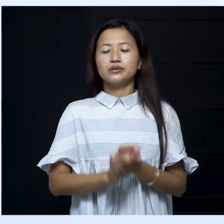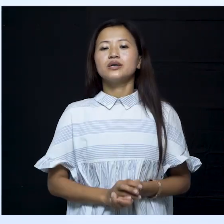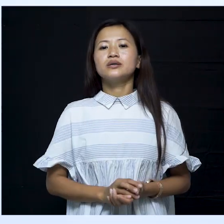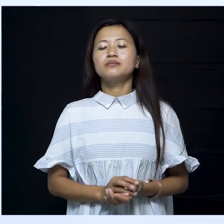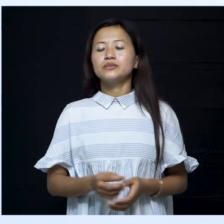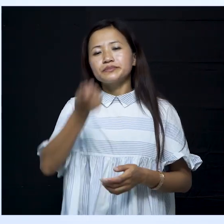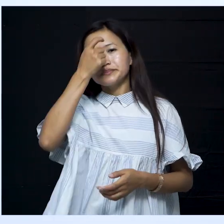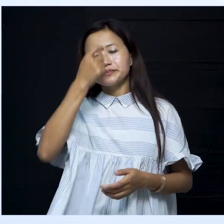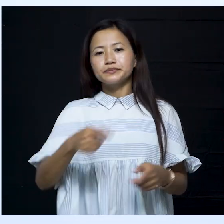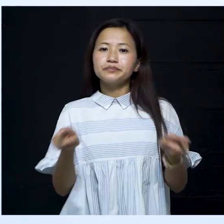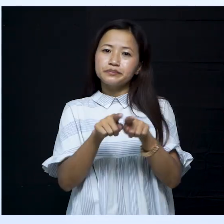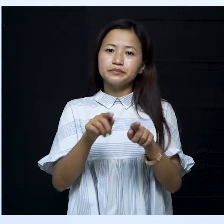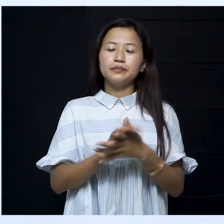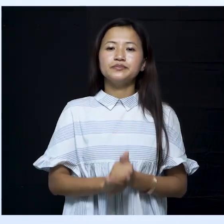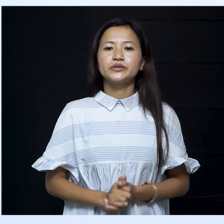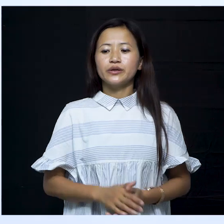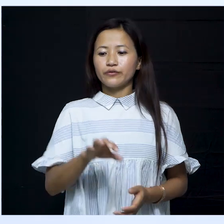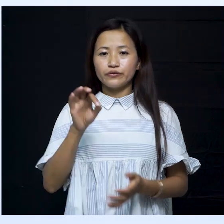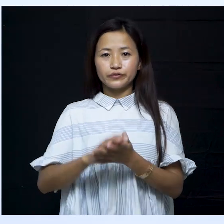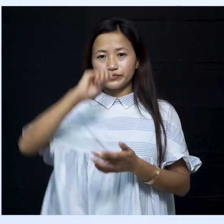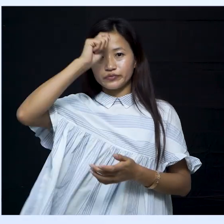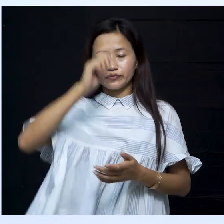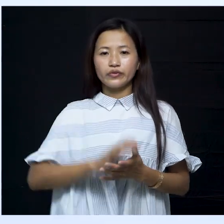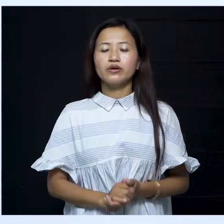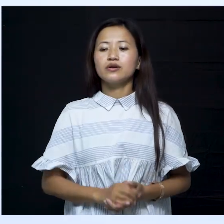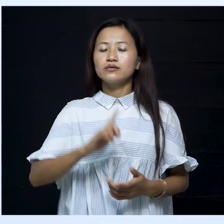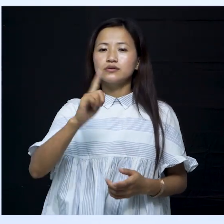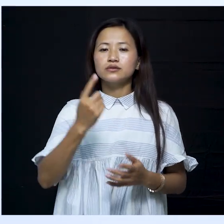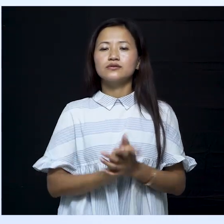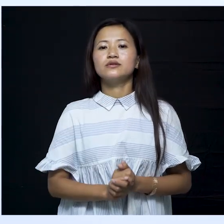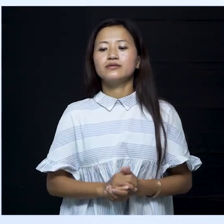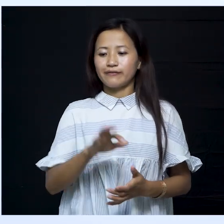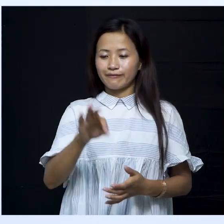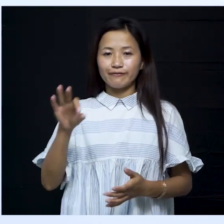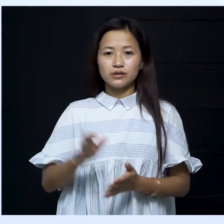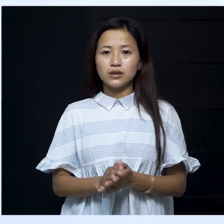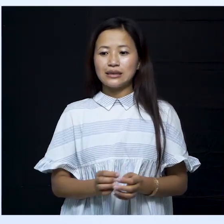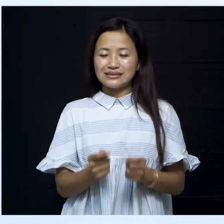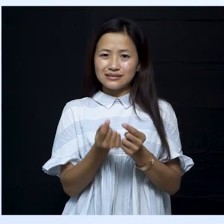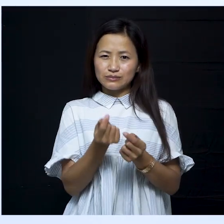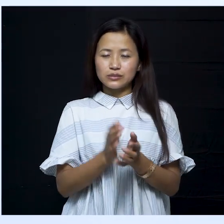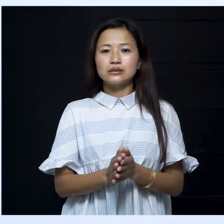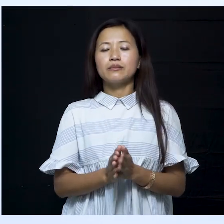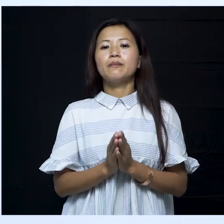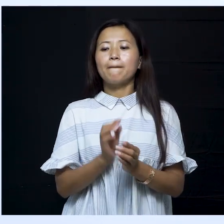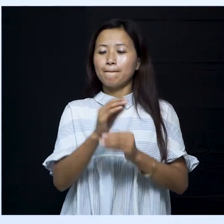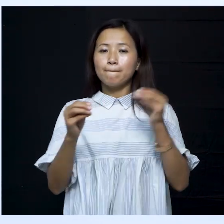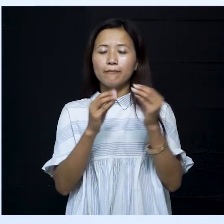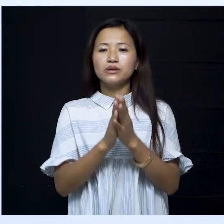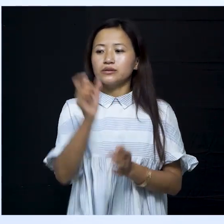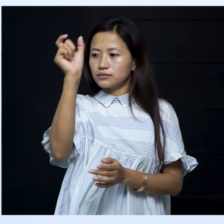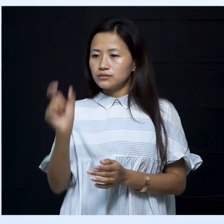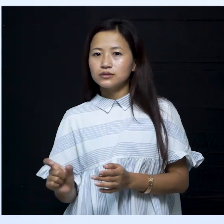same problem that we find in English. So first of all, we are going to find out a little bit about the author here.